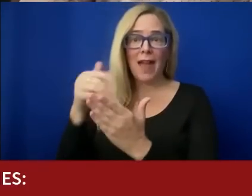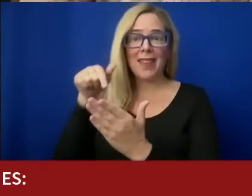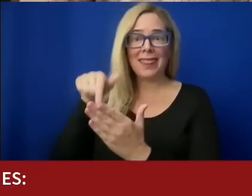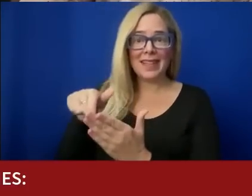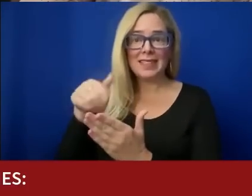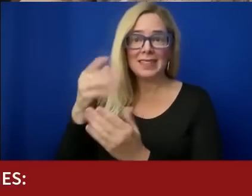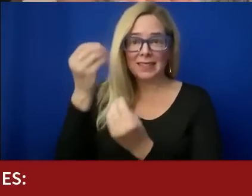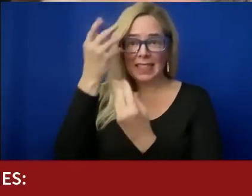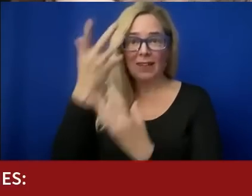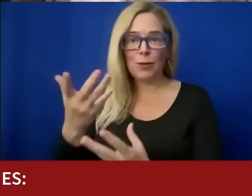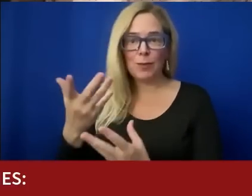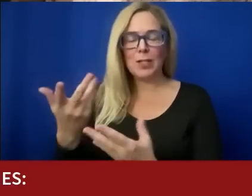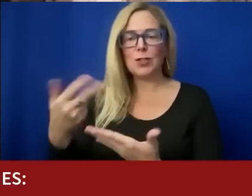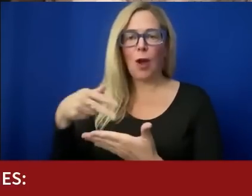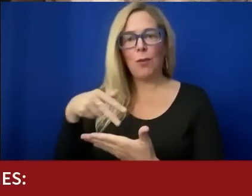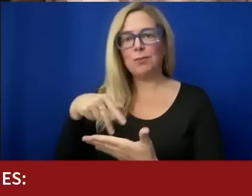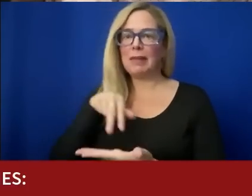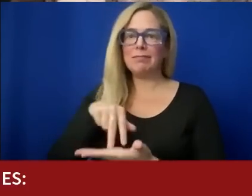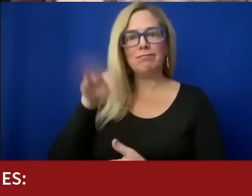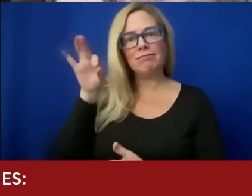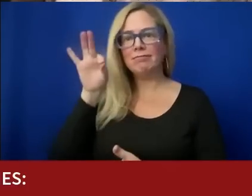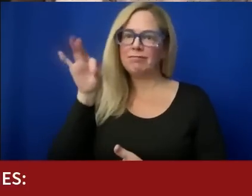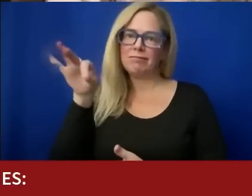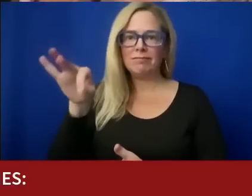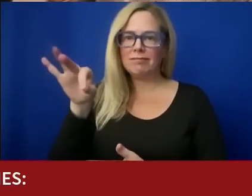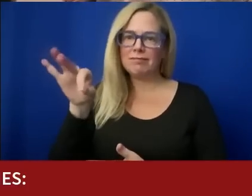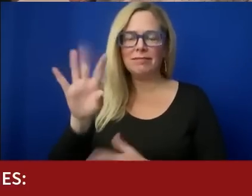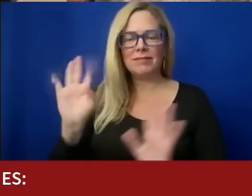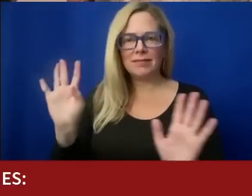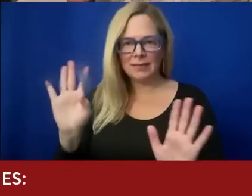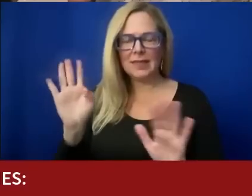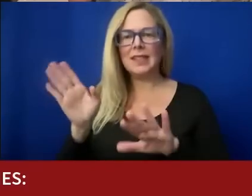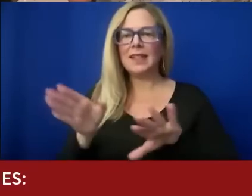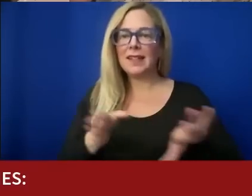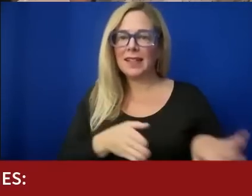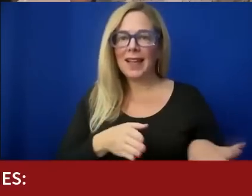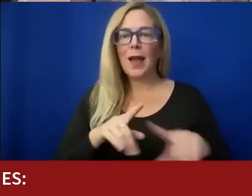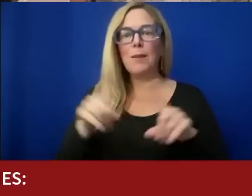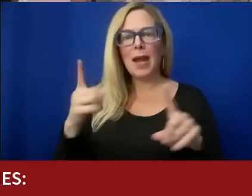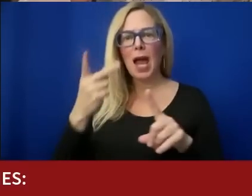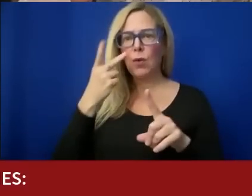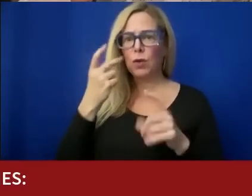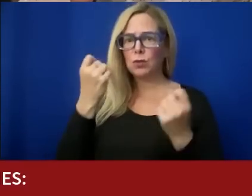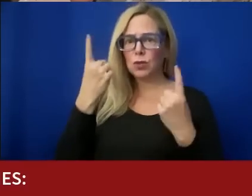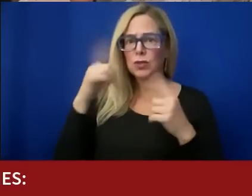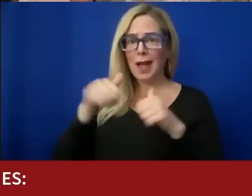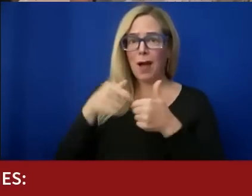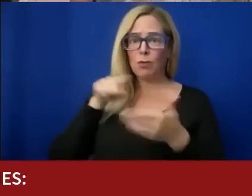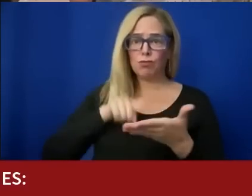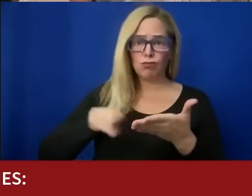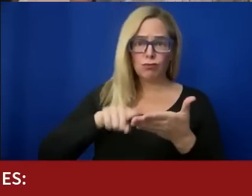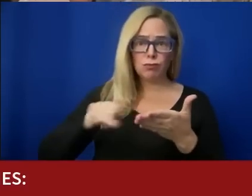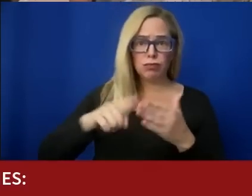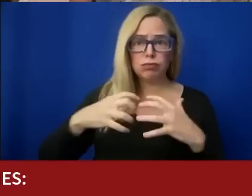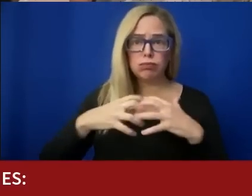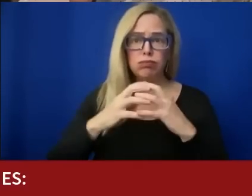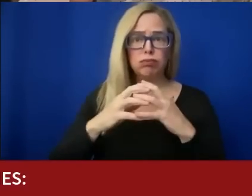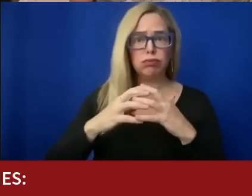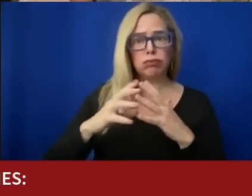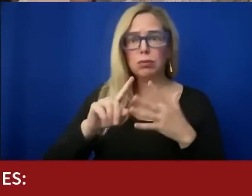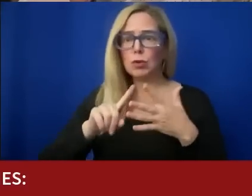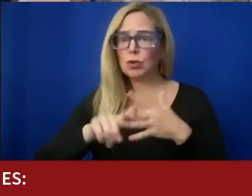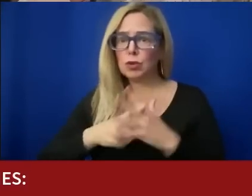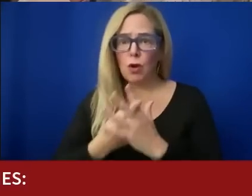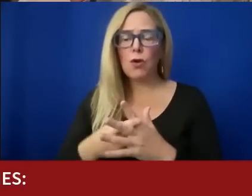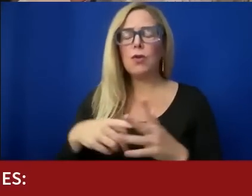but I did want to just kind of give some little heads up of how this study came to fruition. But I'm really excited to share a